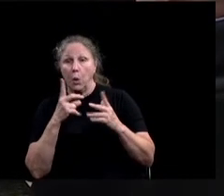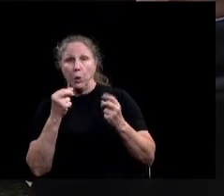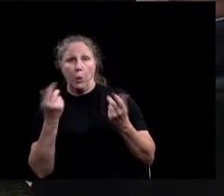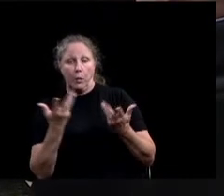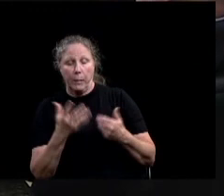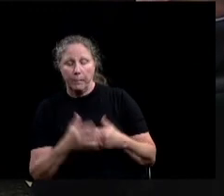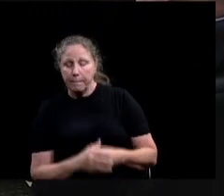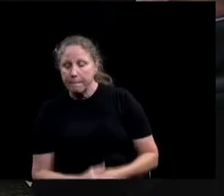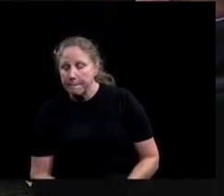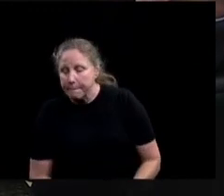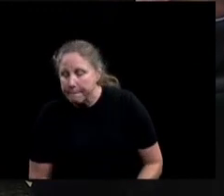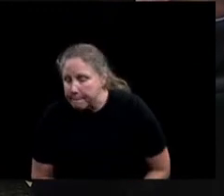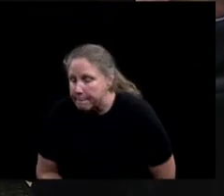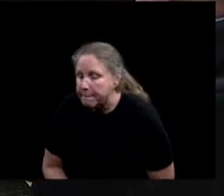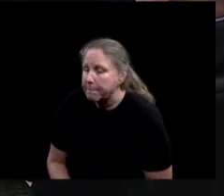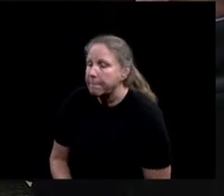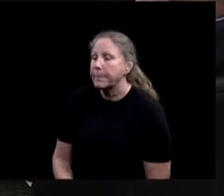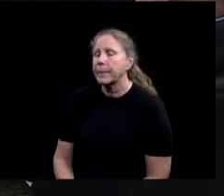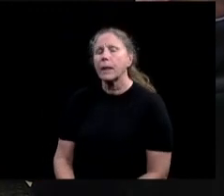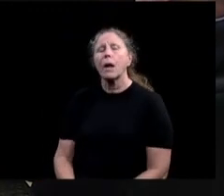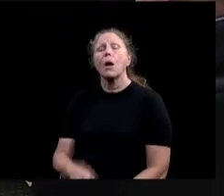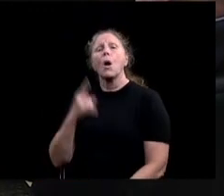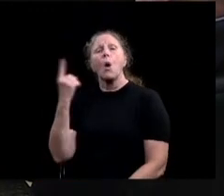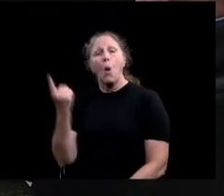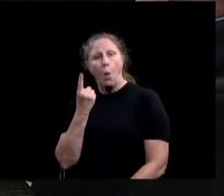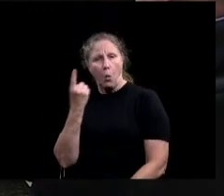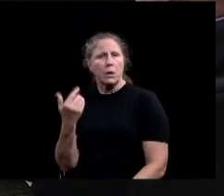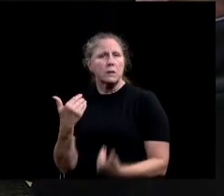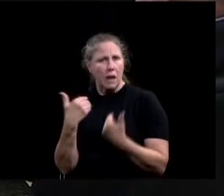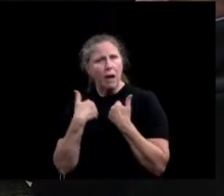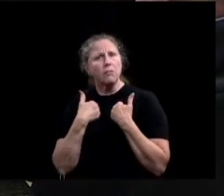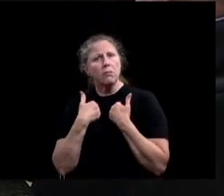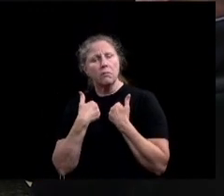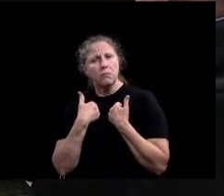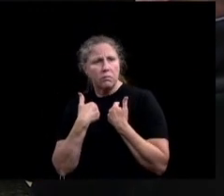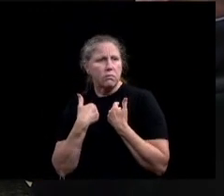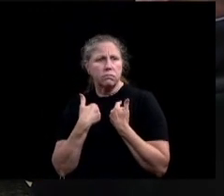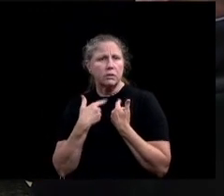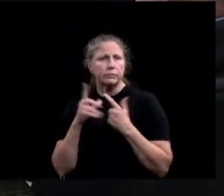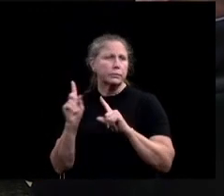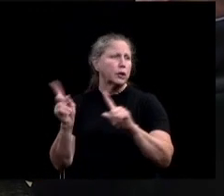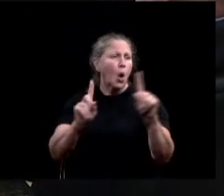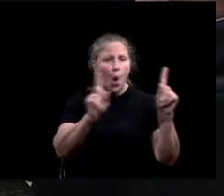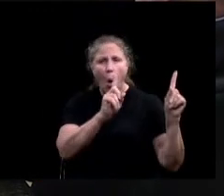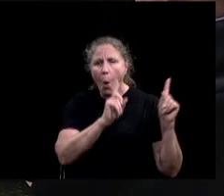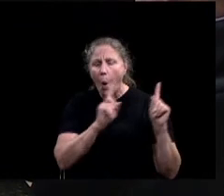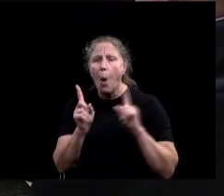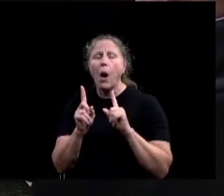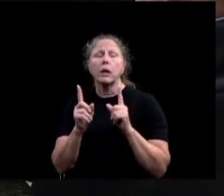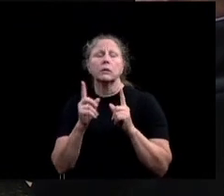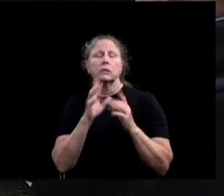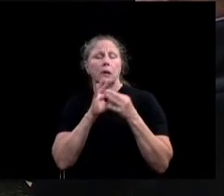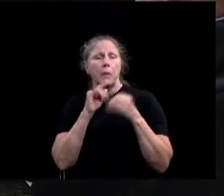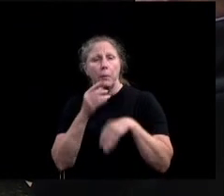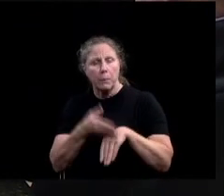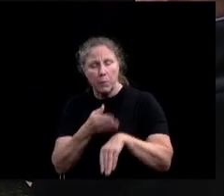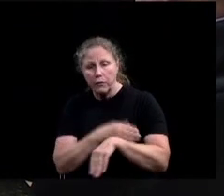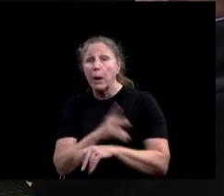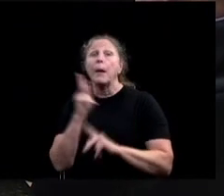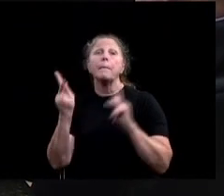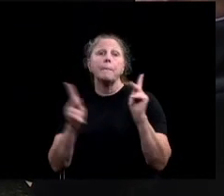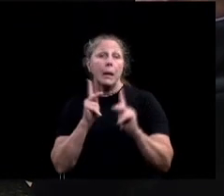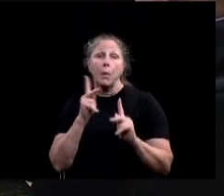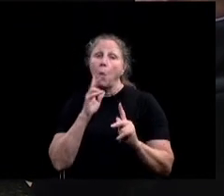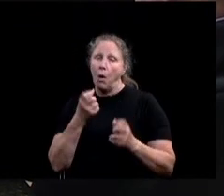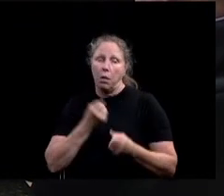opportunities. Folks in our community are very generous with suggestions and advice for